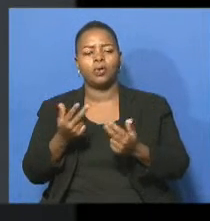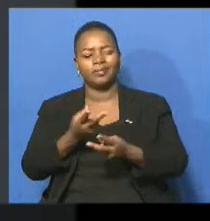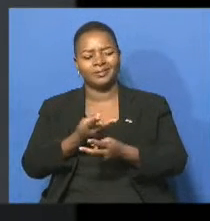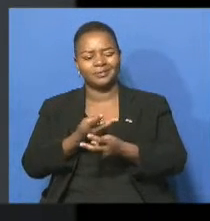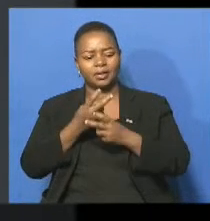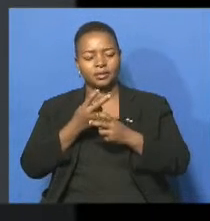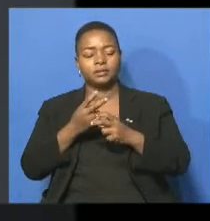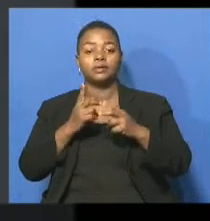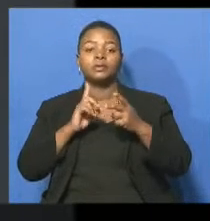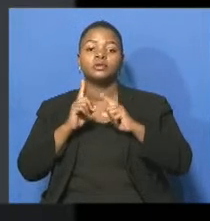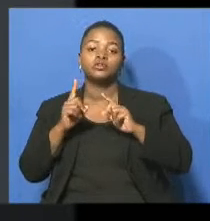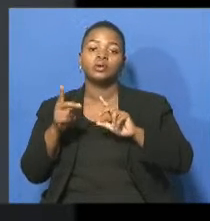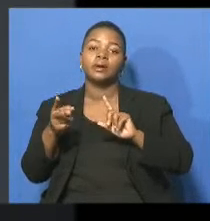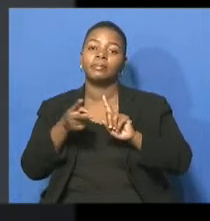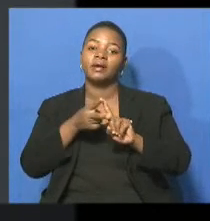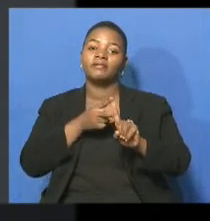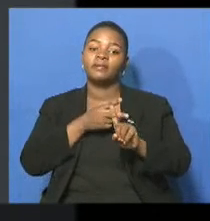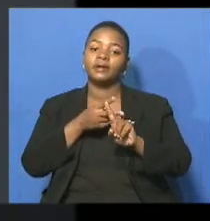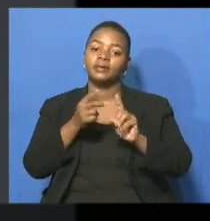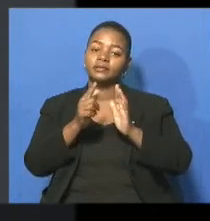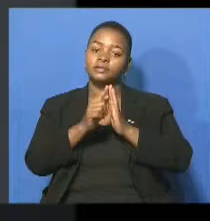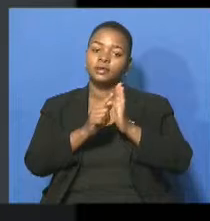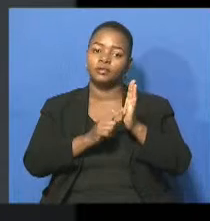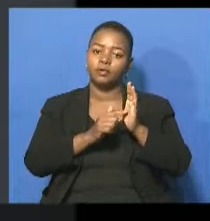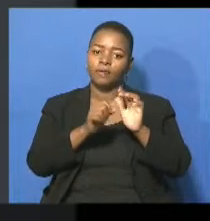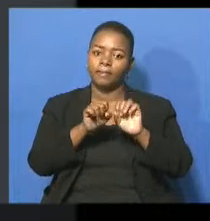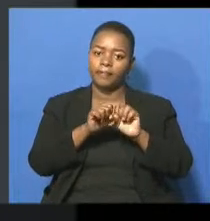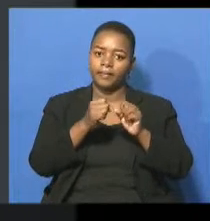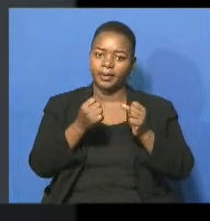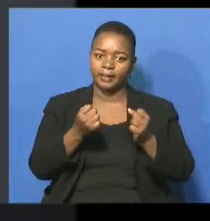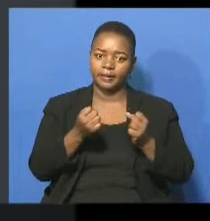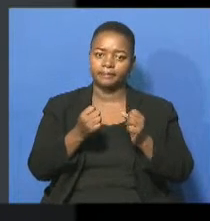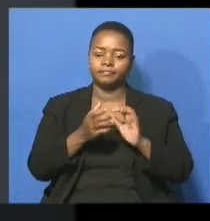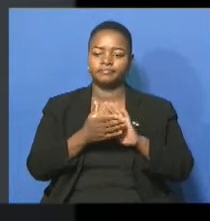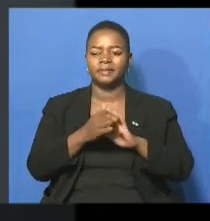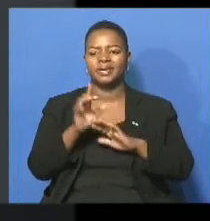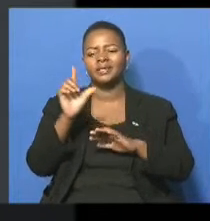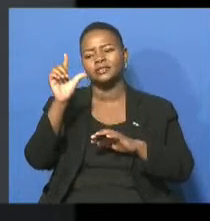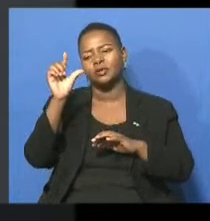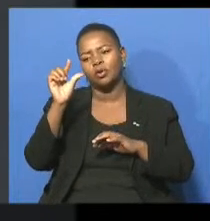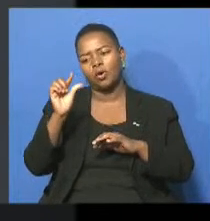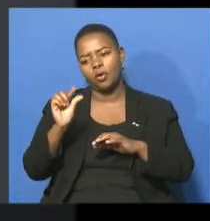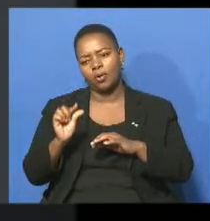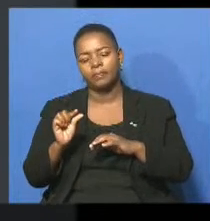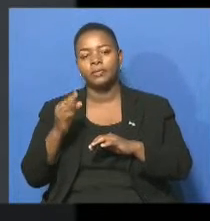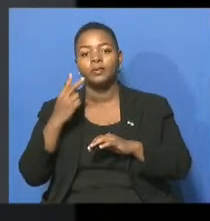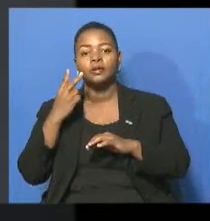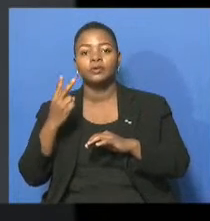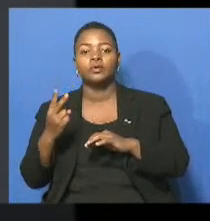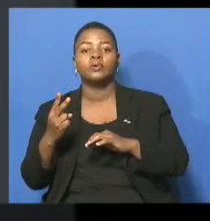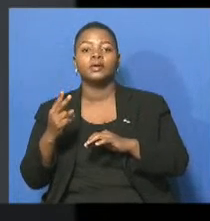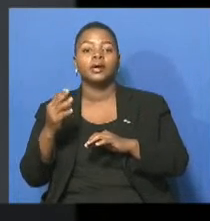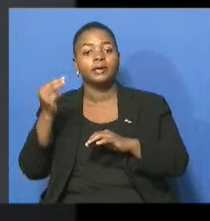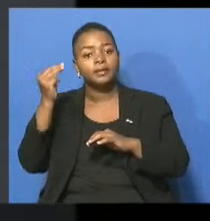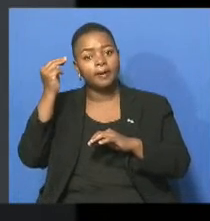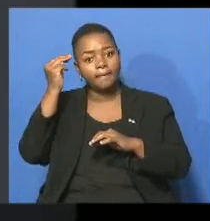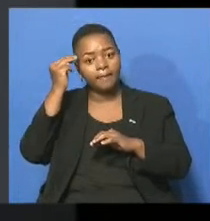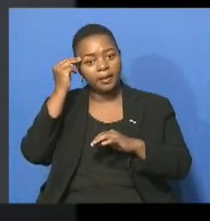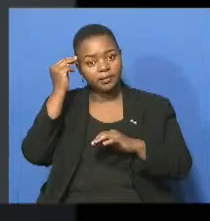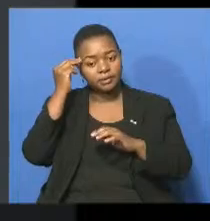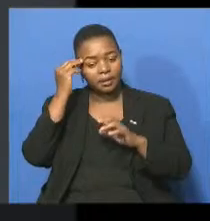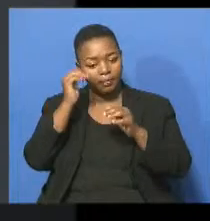when it comes to violence and crime is very low when you look at mental illness.